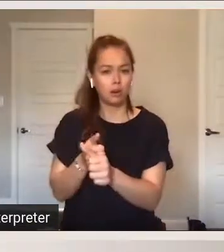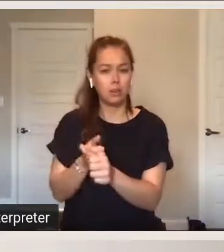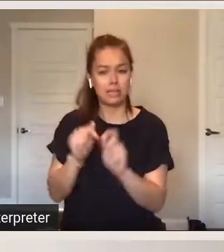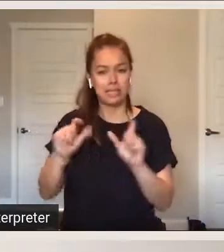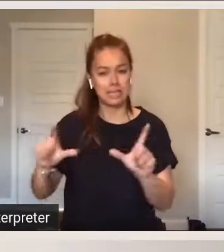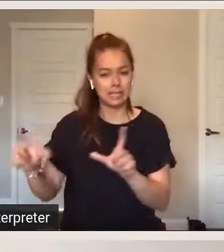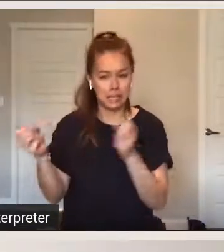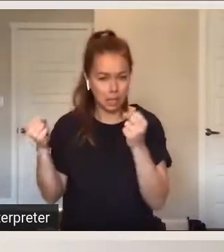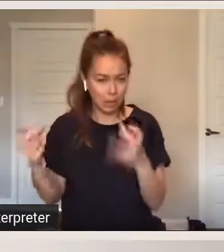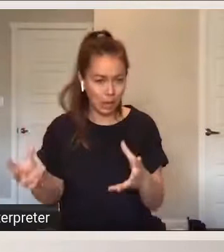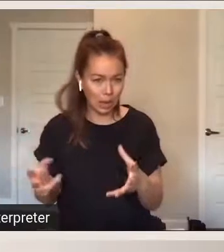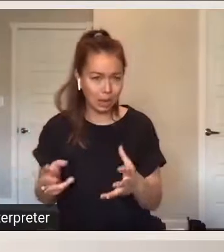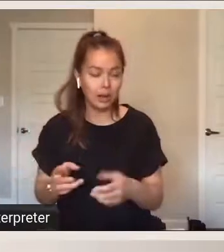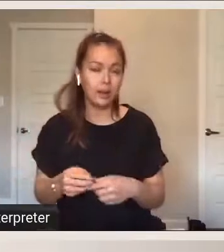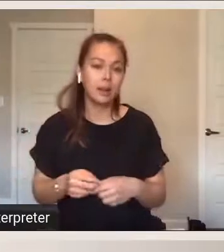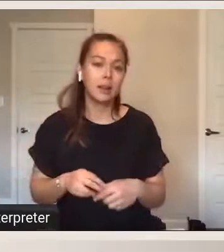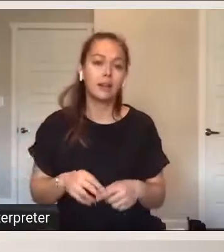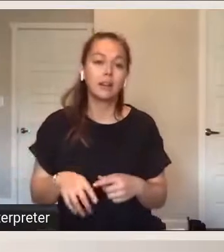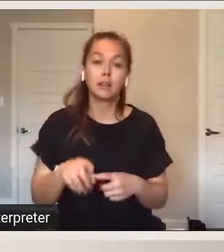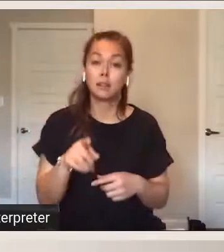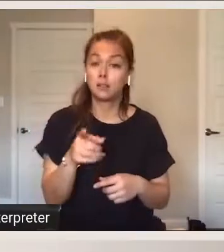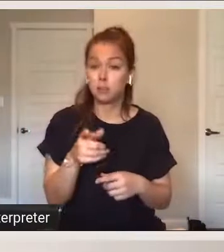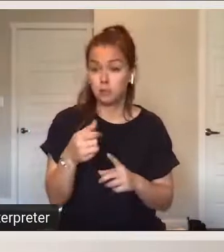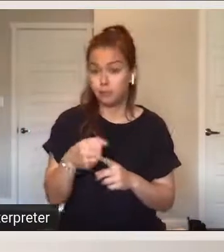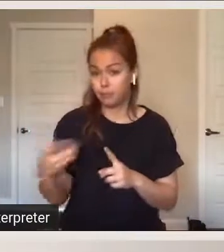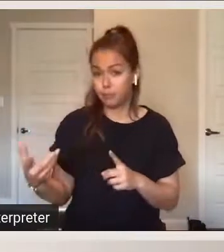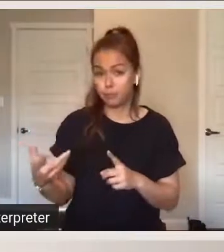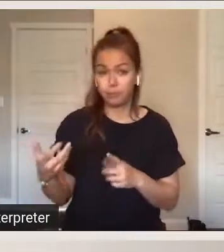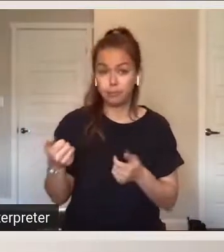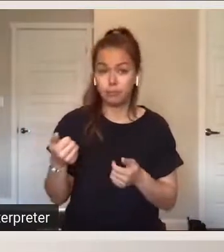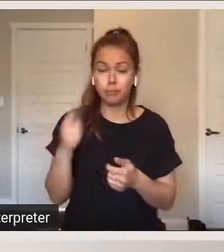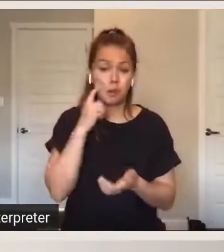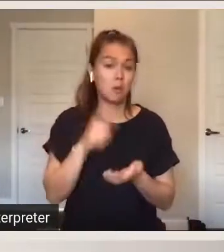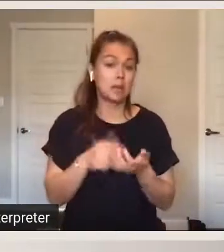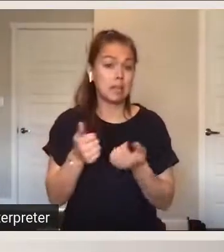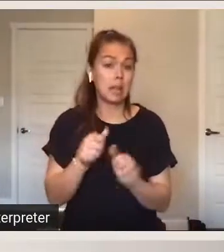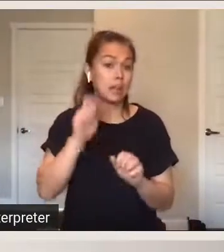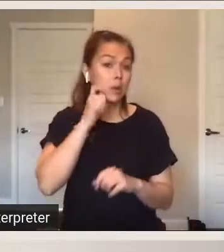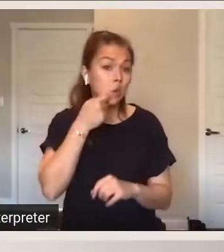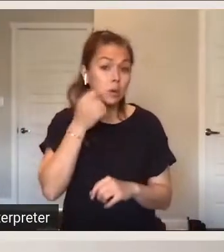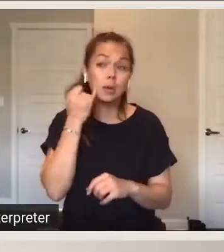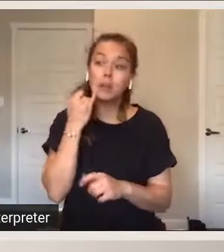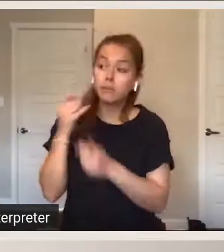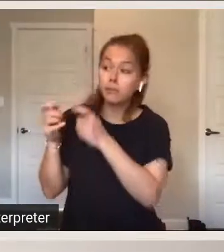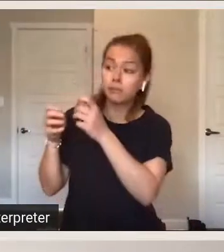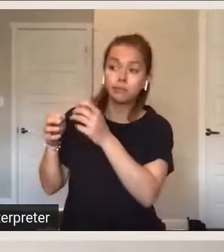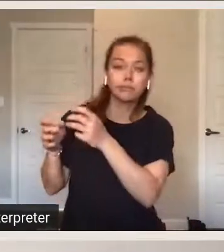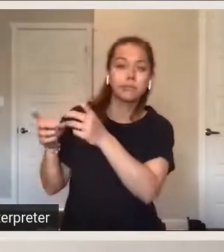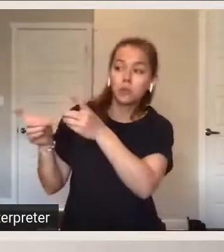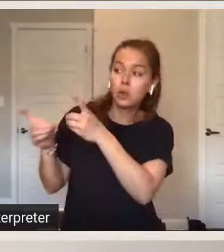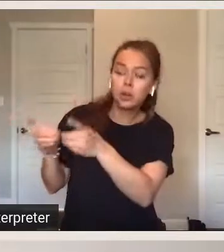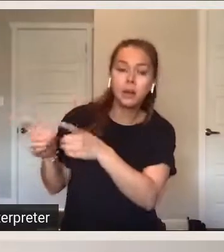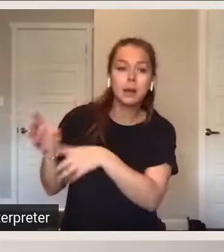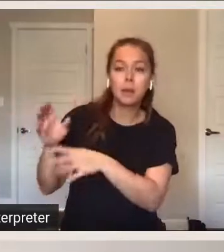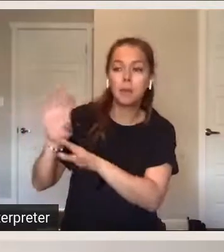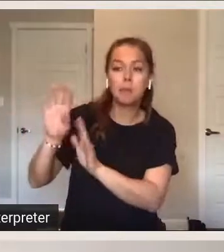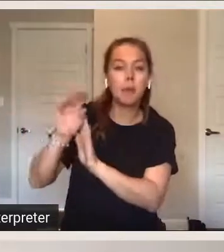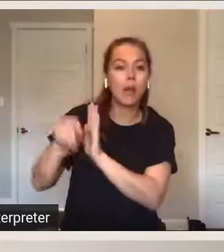I know, Warren, if, was there anything cool that you realized while directing the background actors or family